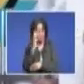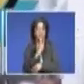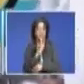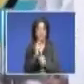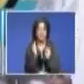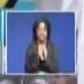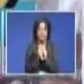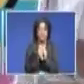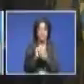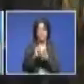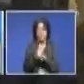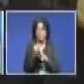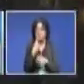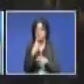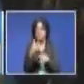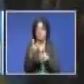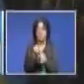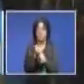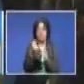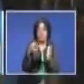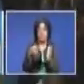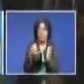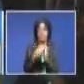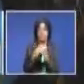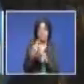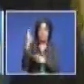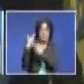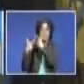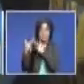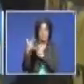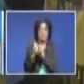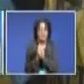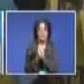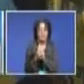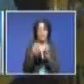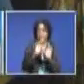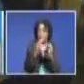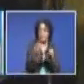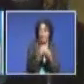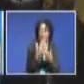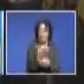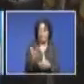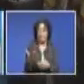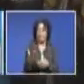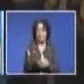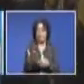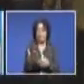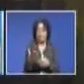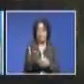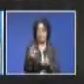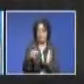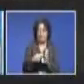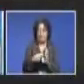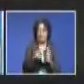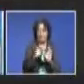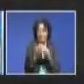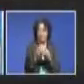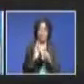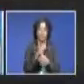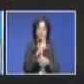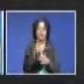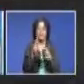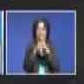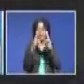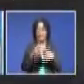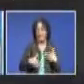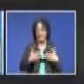of its legacy. This spectator made it a family affair. Well, a wonderful evening. We were very happy to be